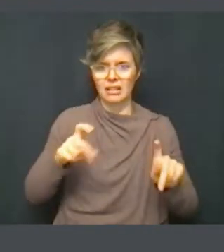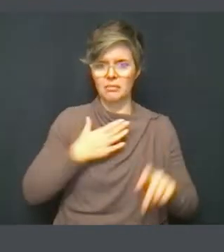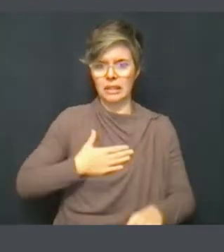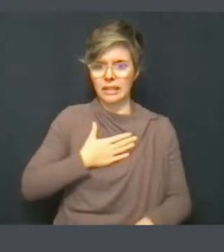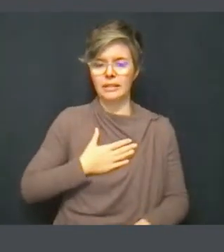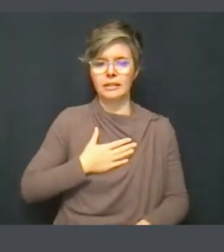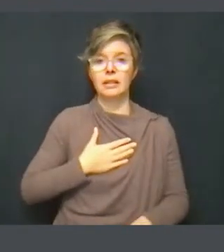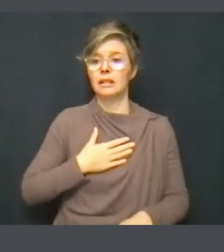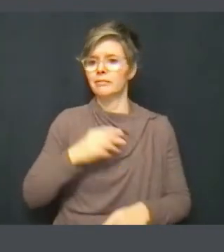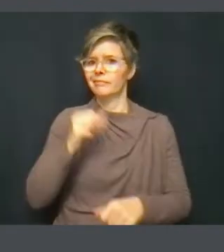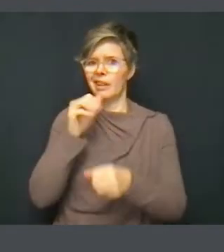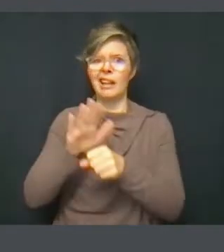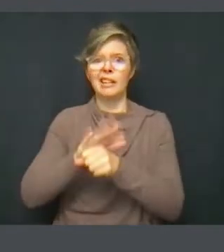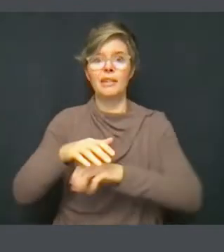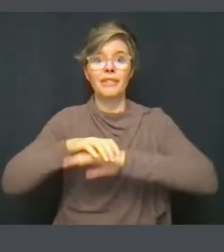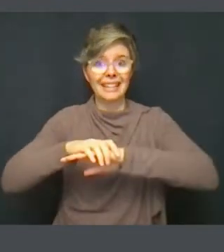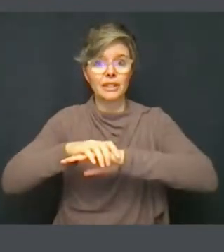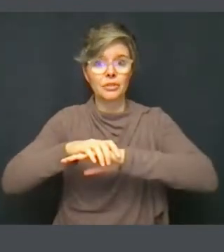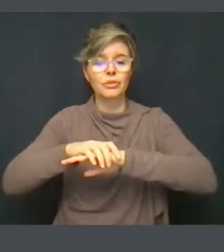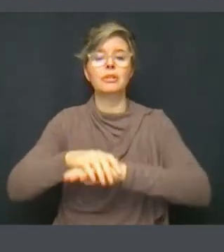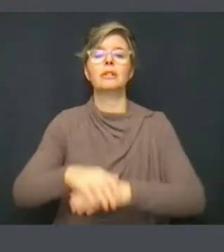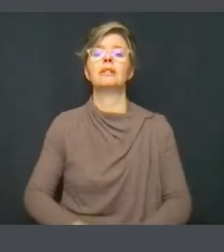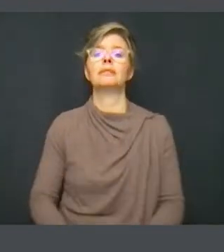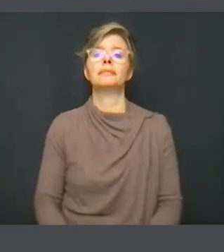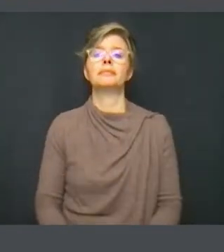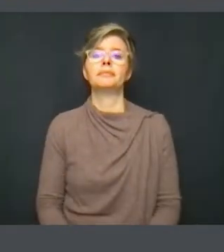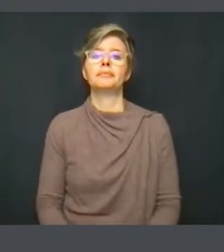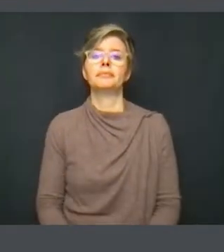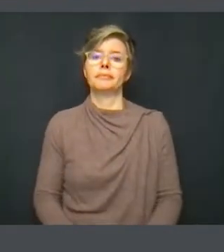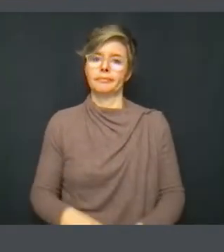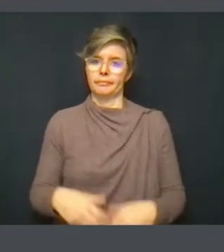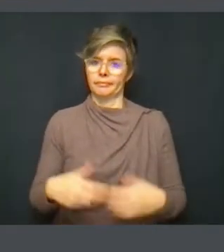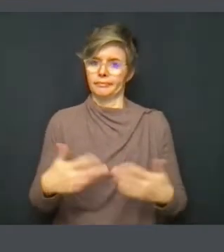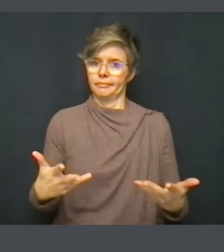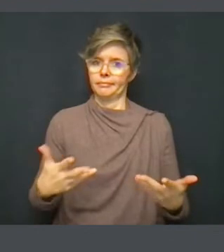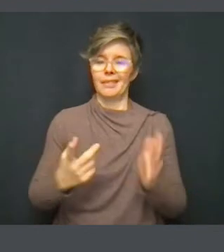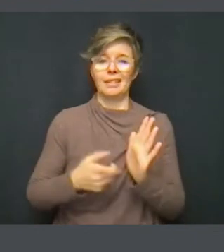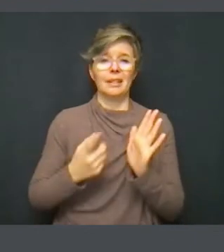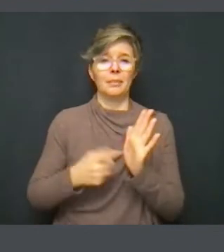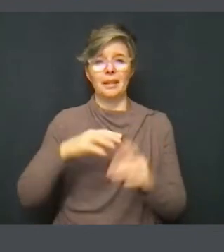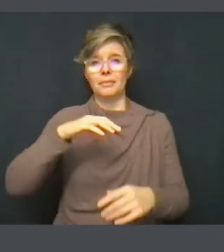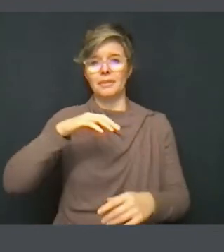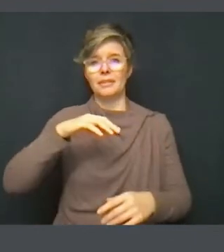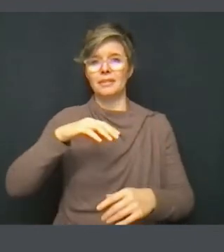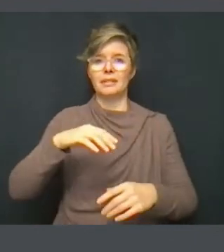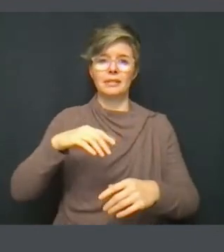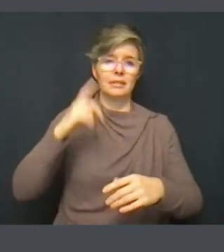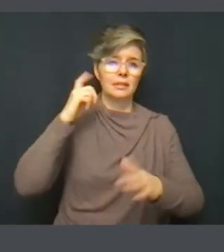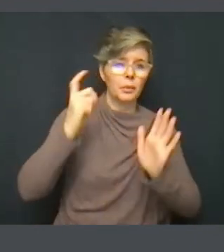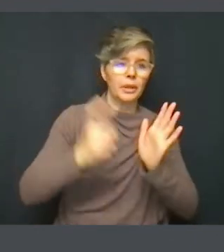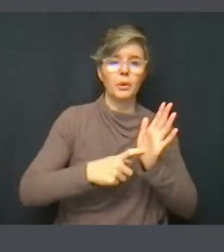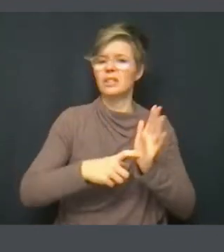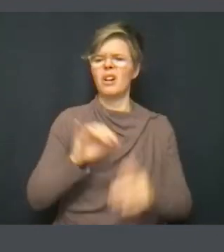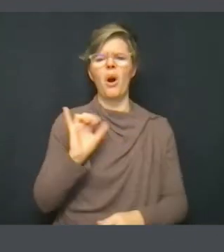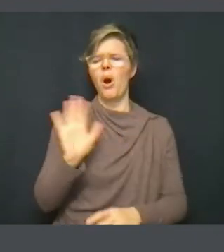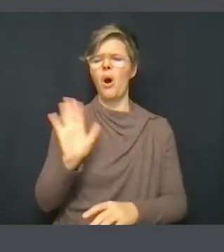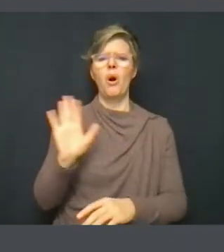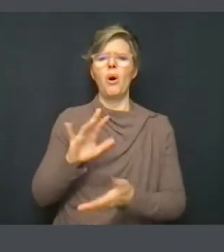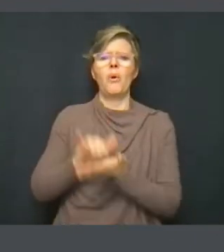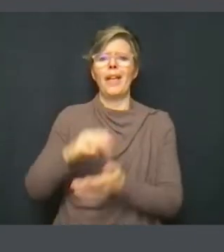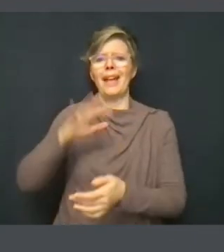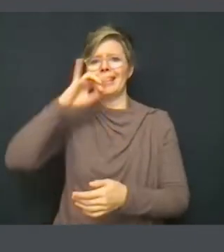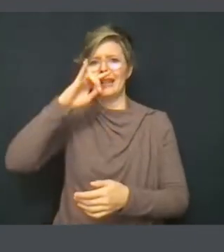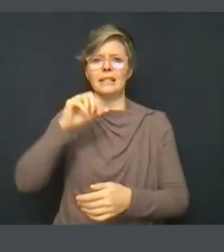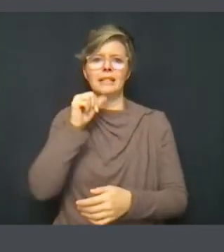if we had a good screener, we could have said, this kid's not at risk for language impairment. This is a second language acquisition issue. So this is not a